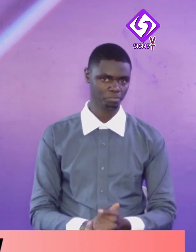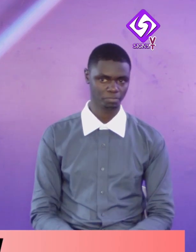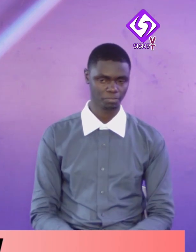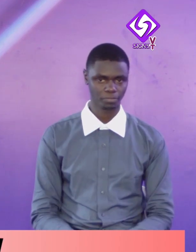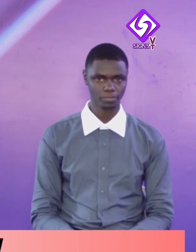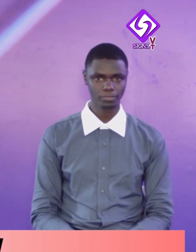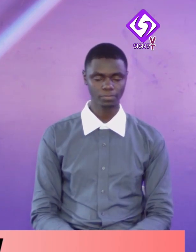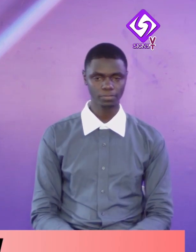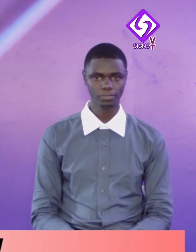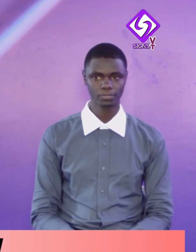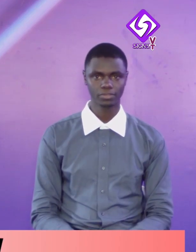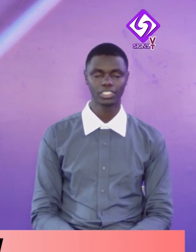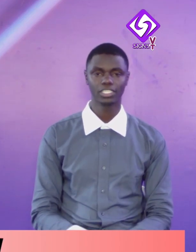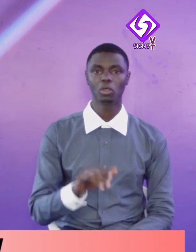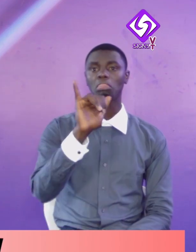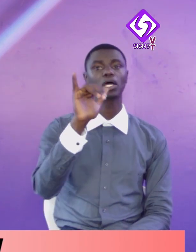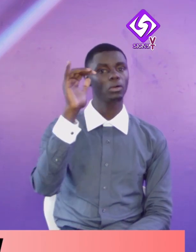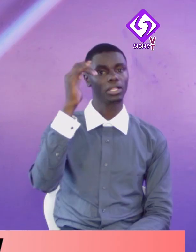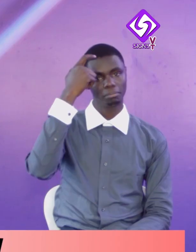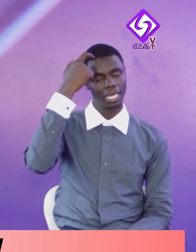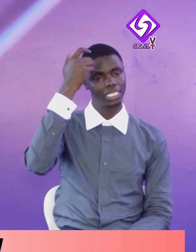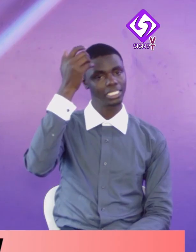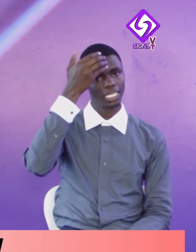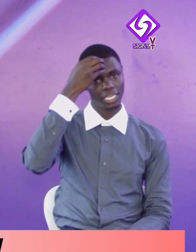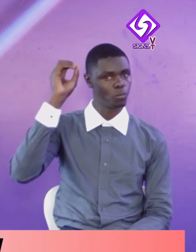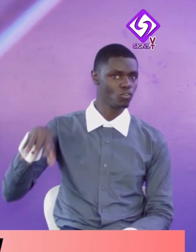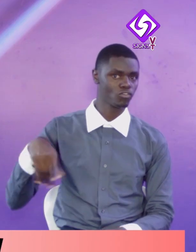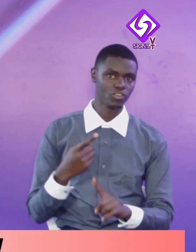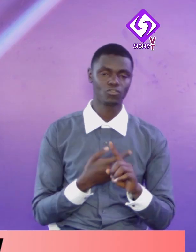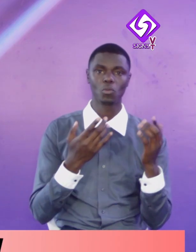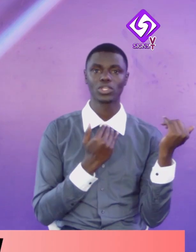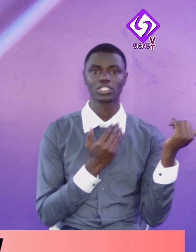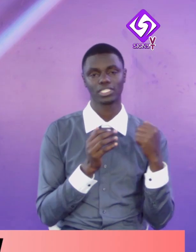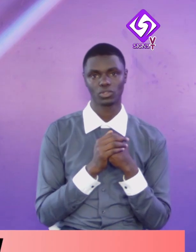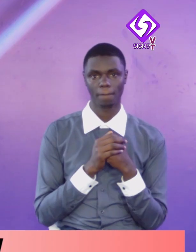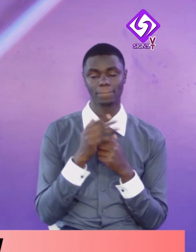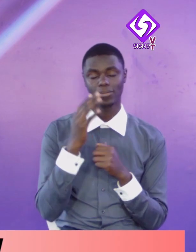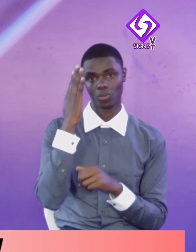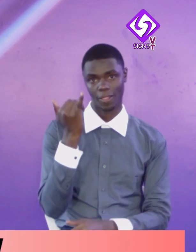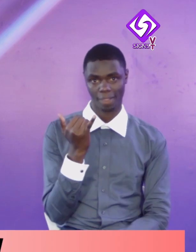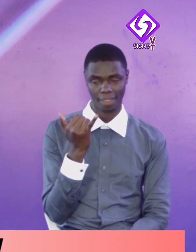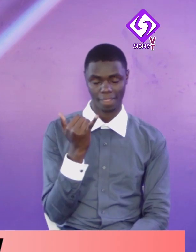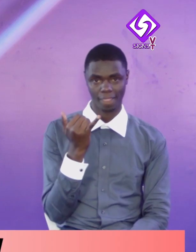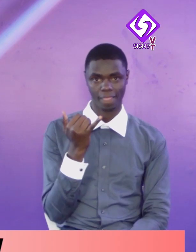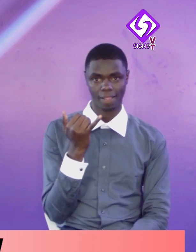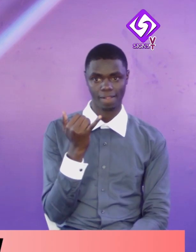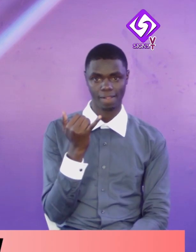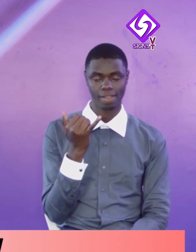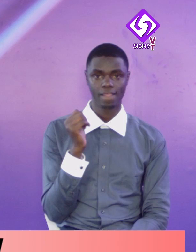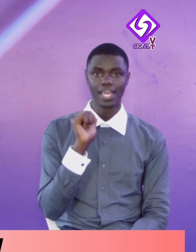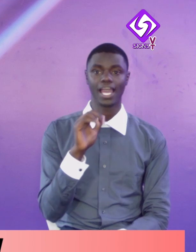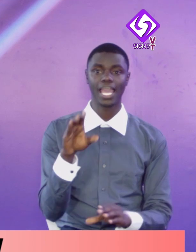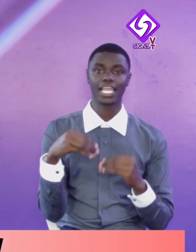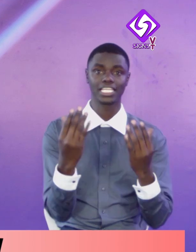No, He's a remove good that. midfielder. Remove that from your expectation. He's just pressured. Because I can give you